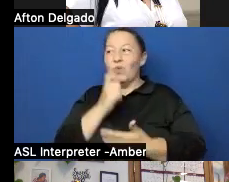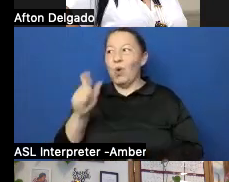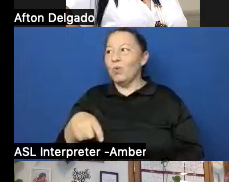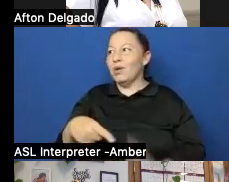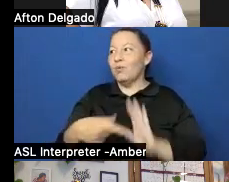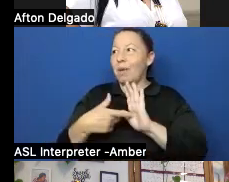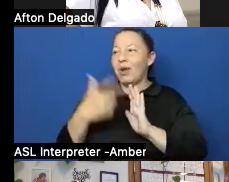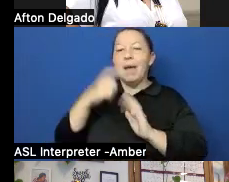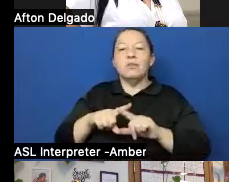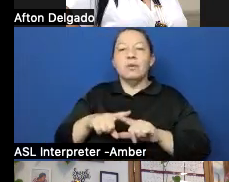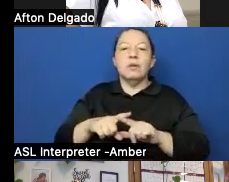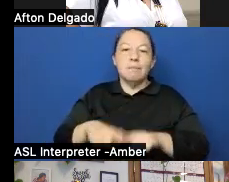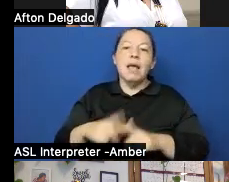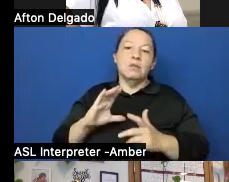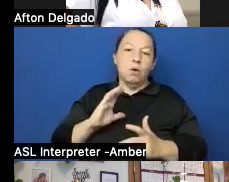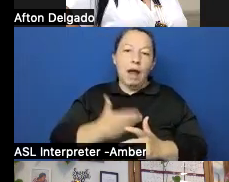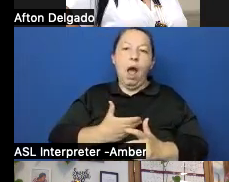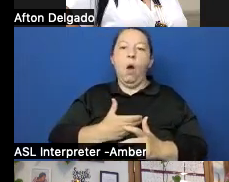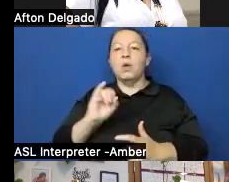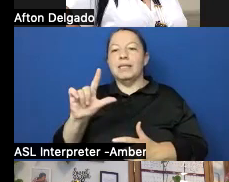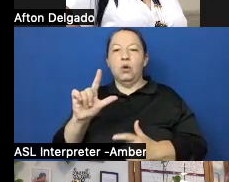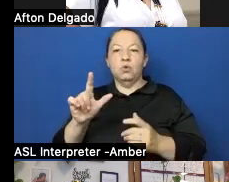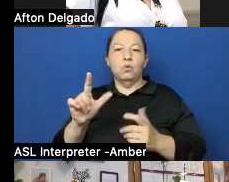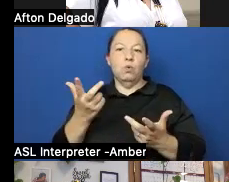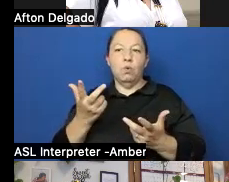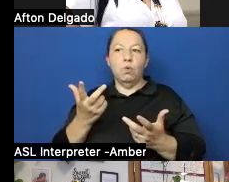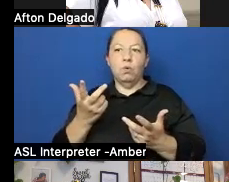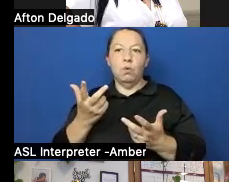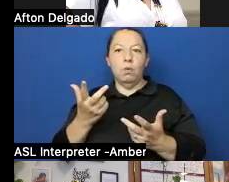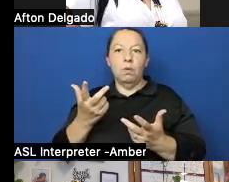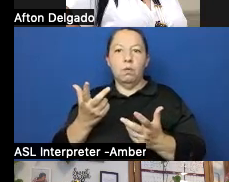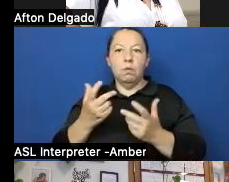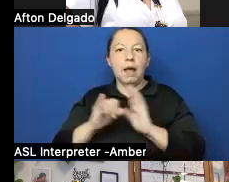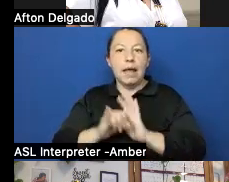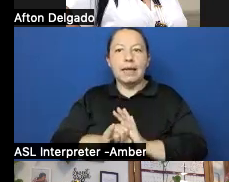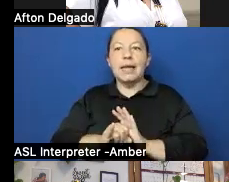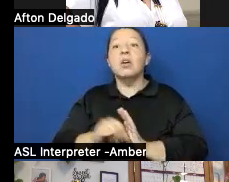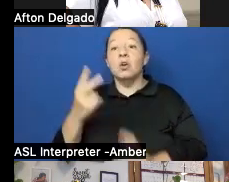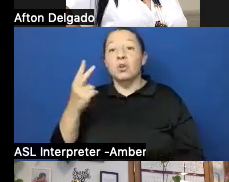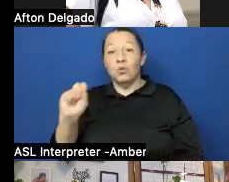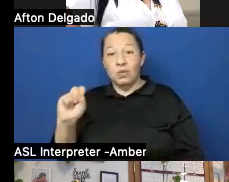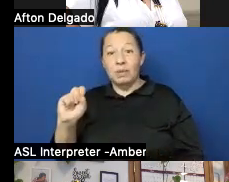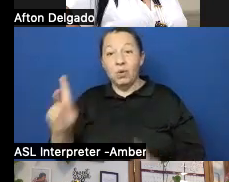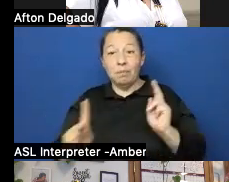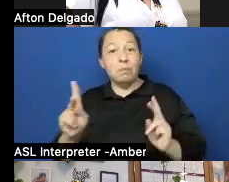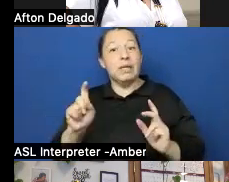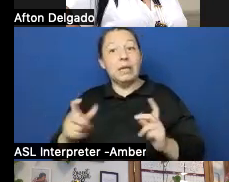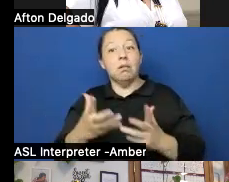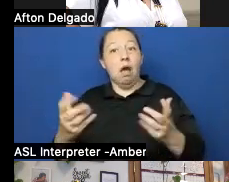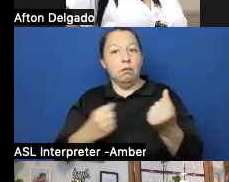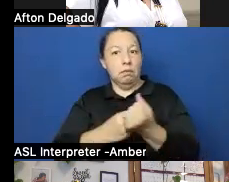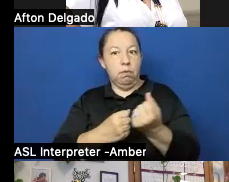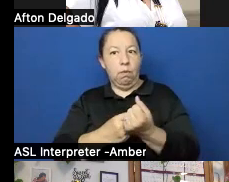sexual orientation, whereas our two-spirit relatives really need a lot of support